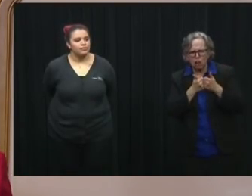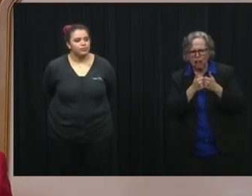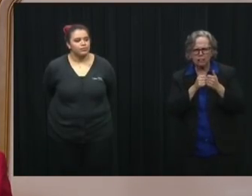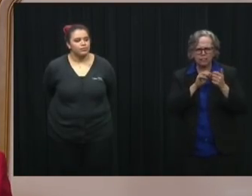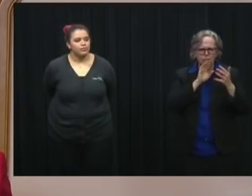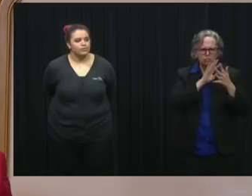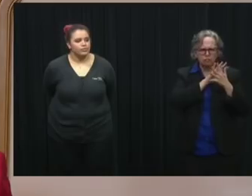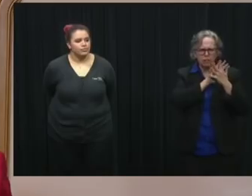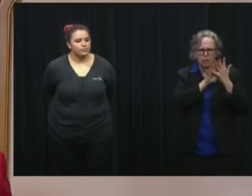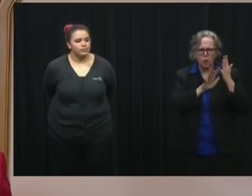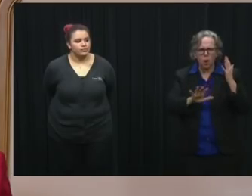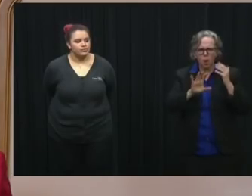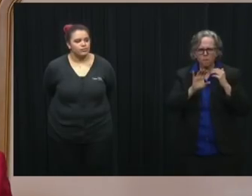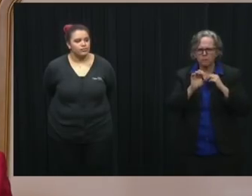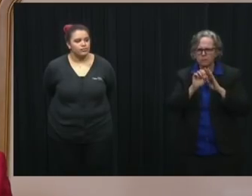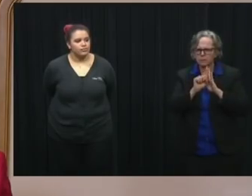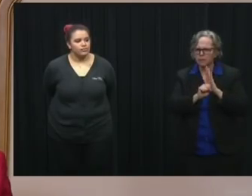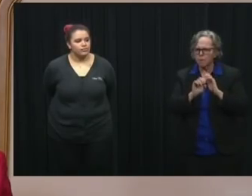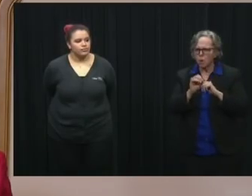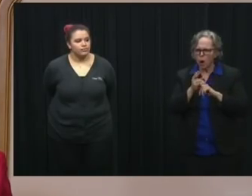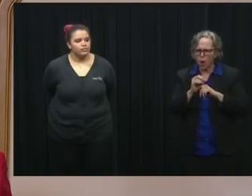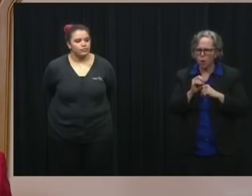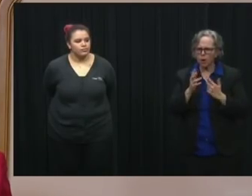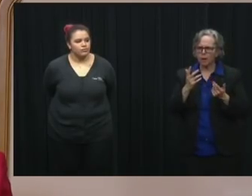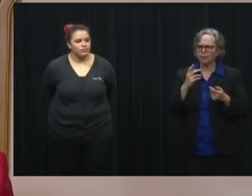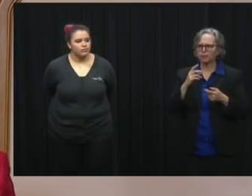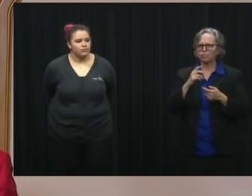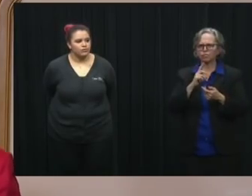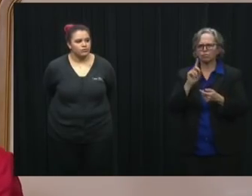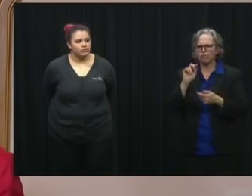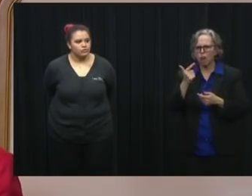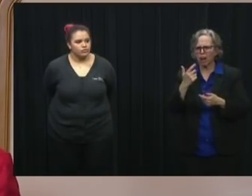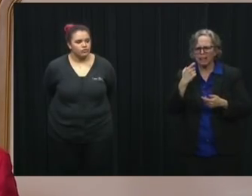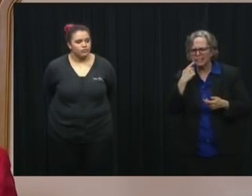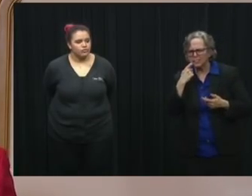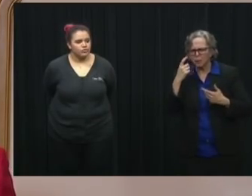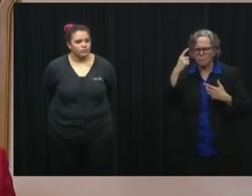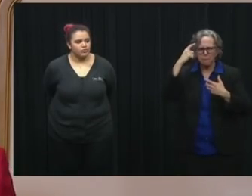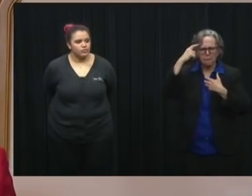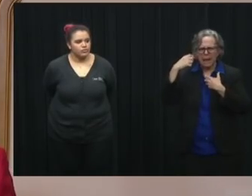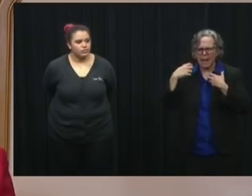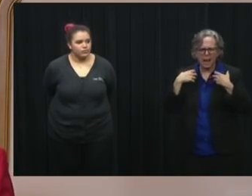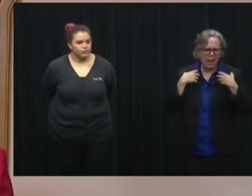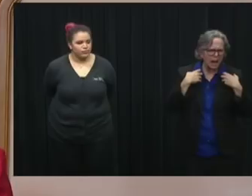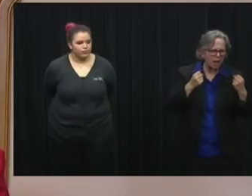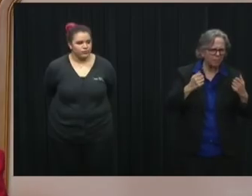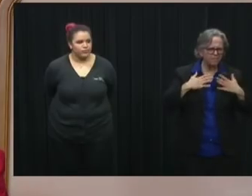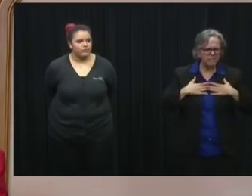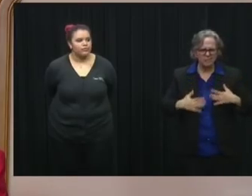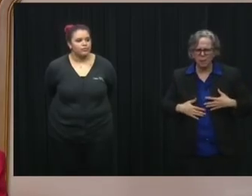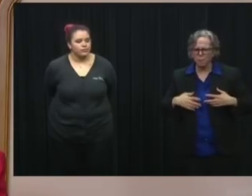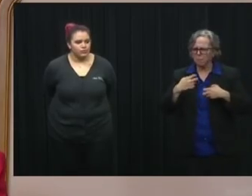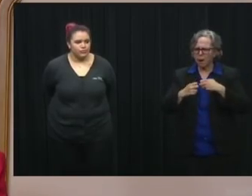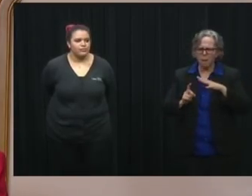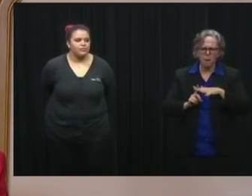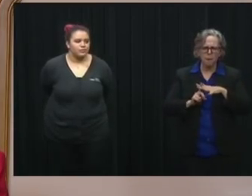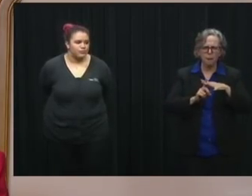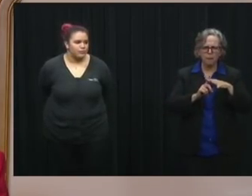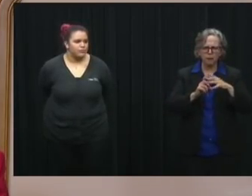from drug addiction to mental health to other health problems, so many of them are intertwined with